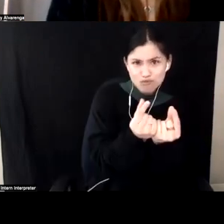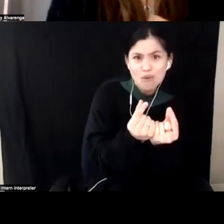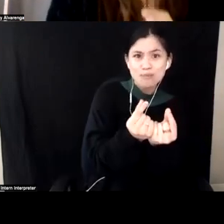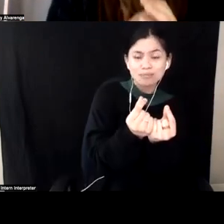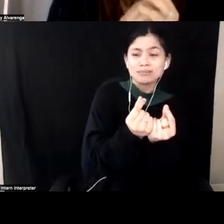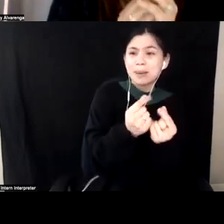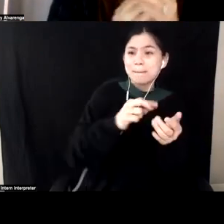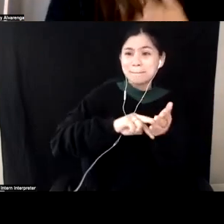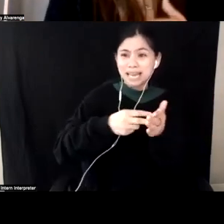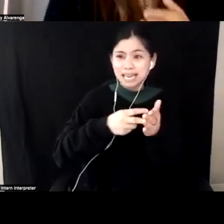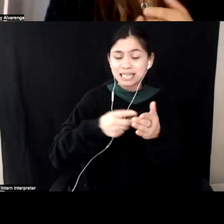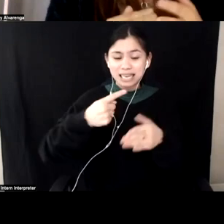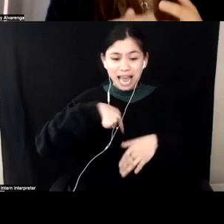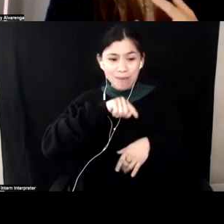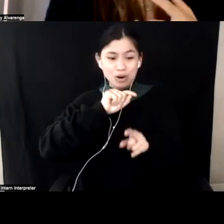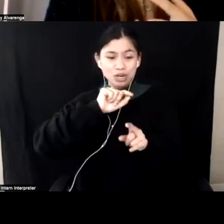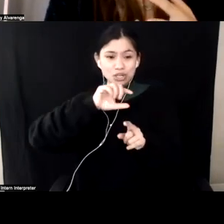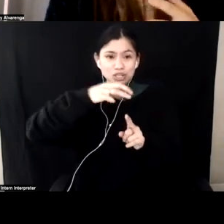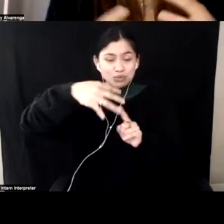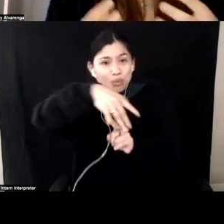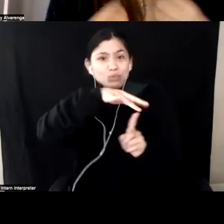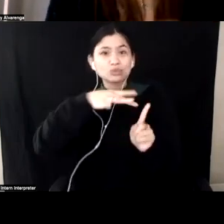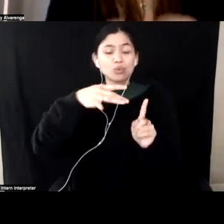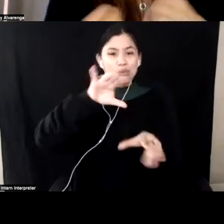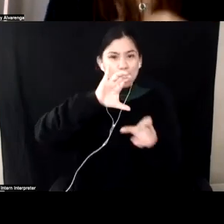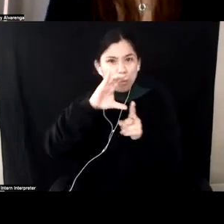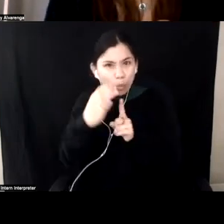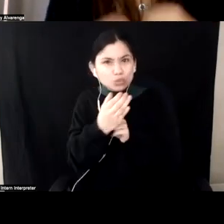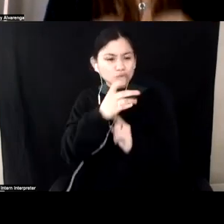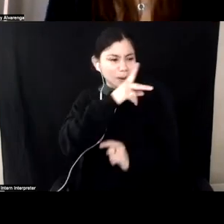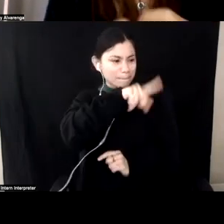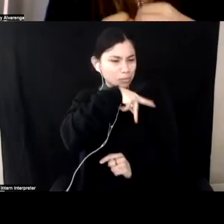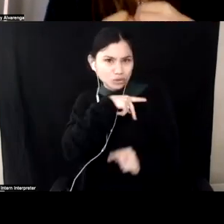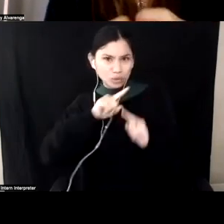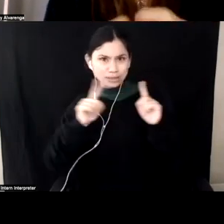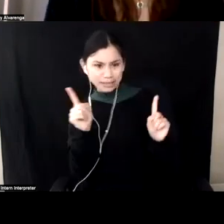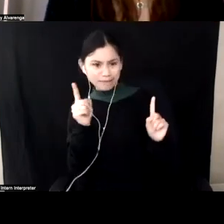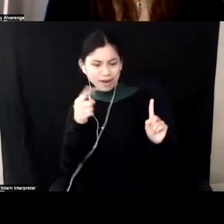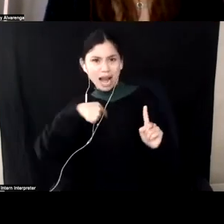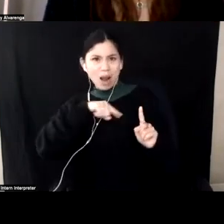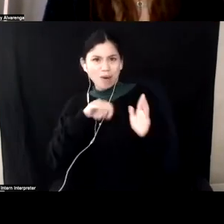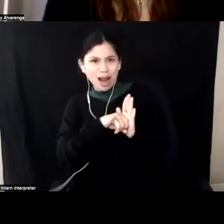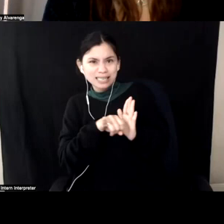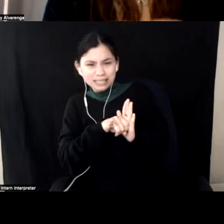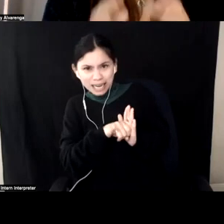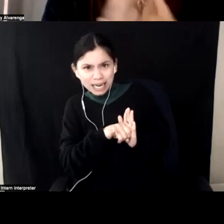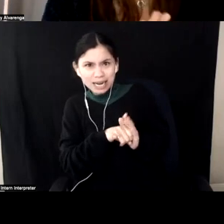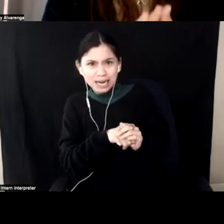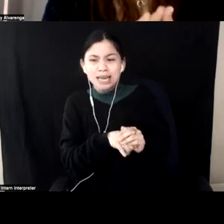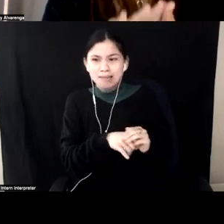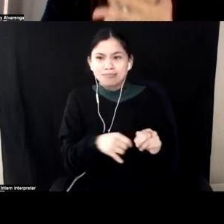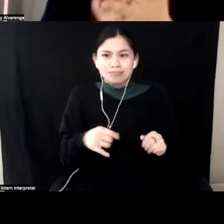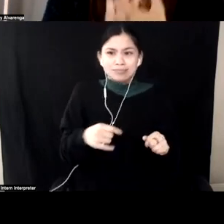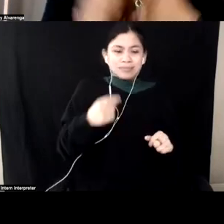possess that social, cultural, or personal difference that made you you. You have